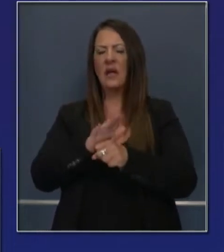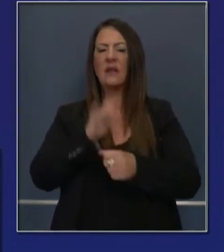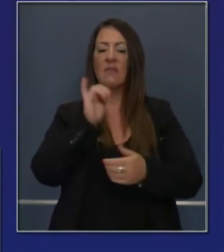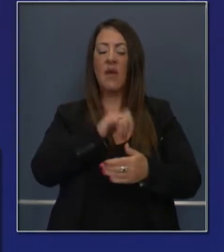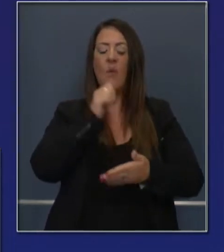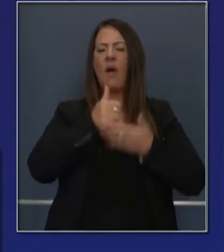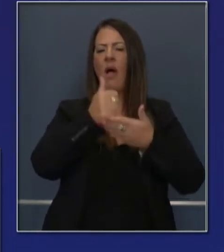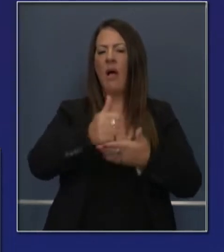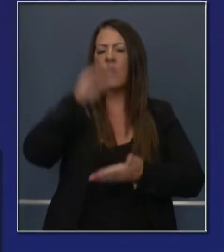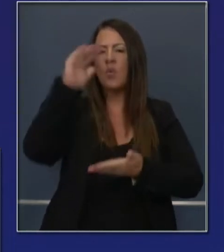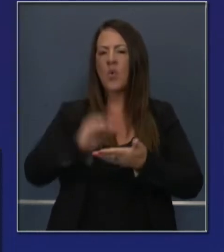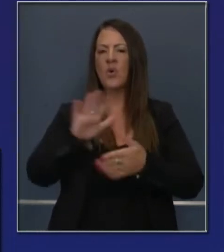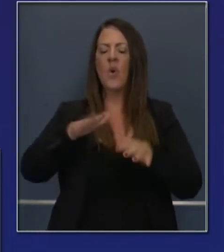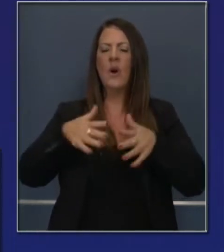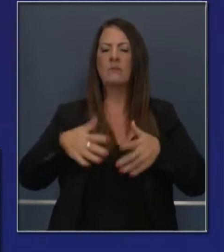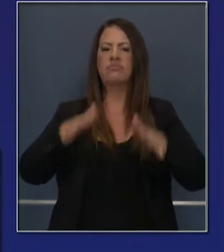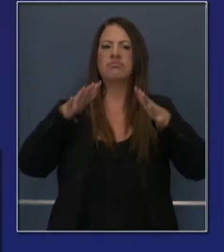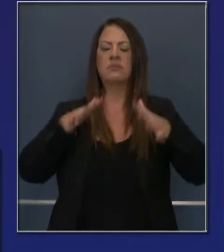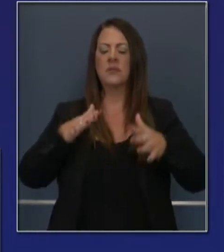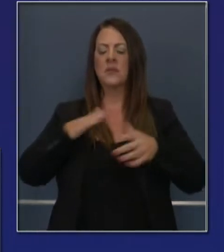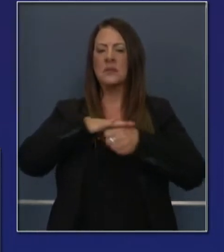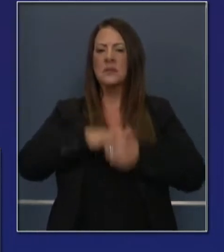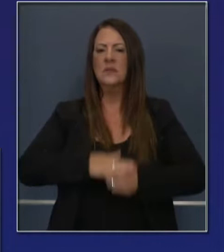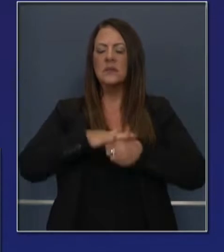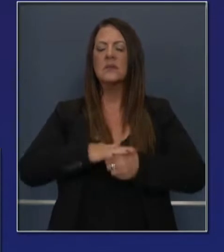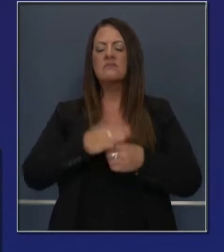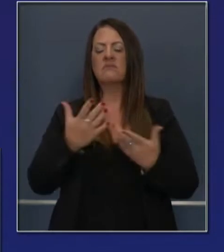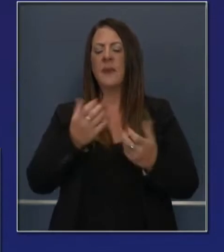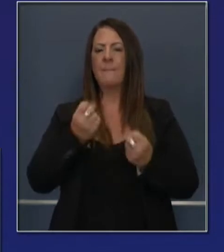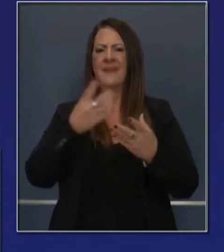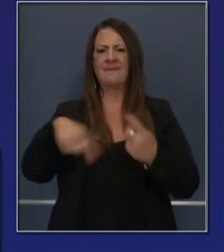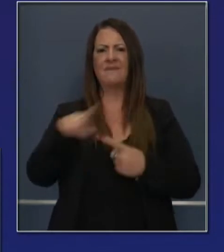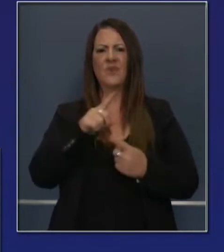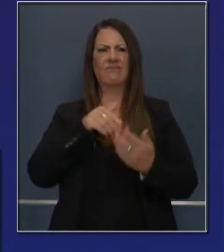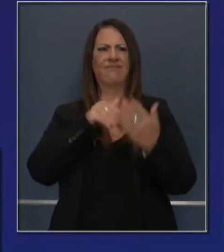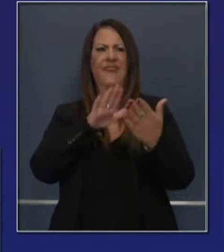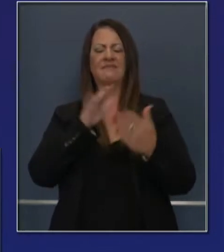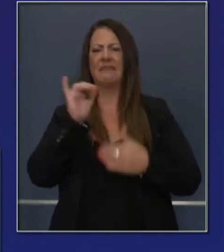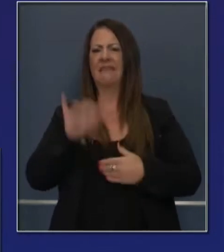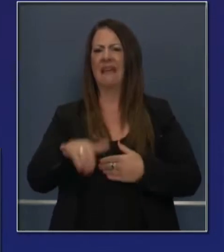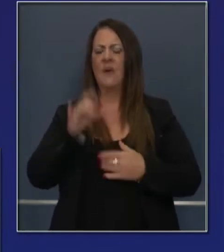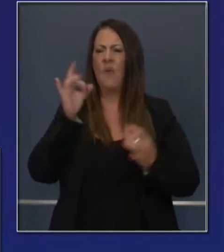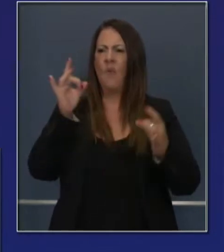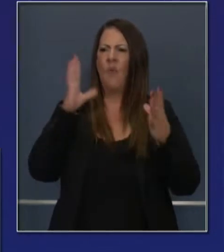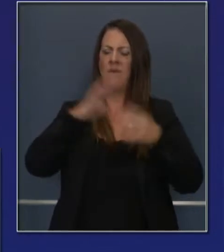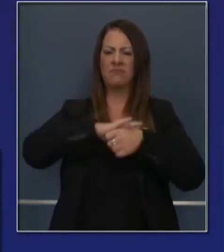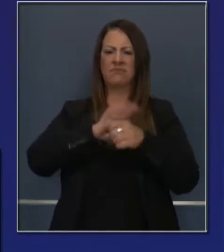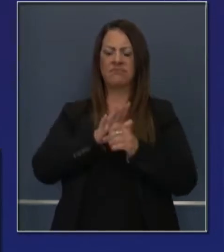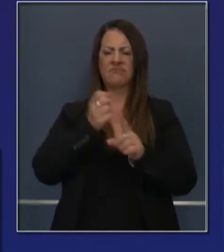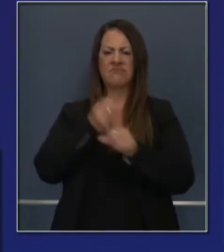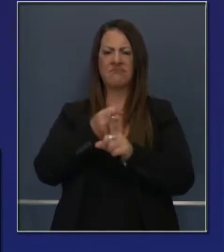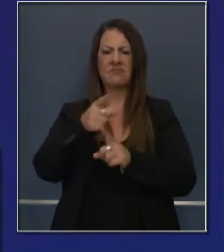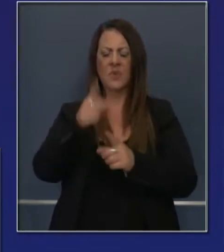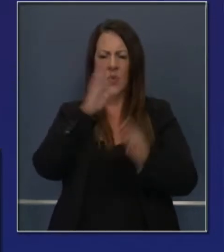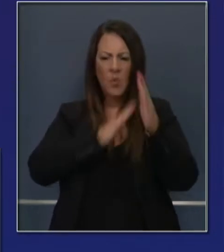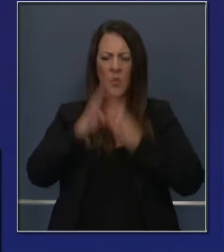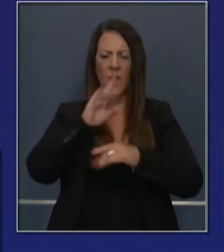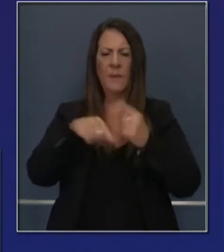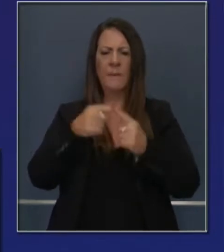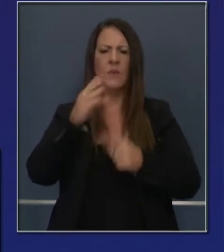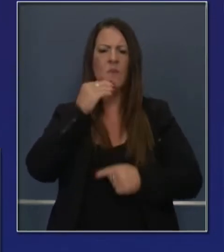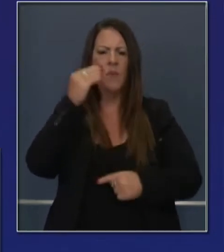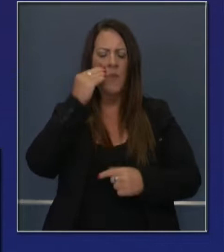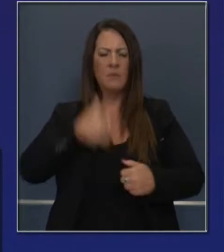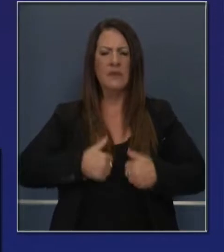renters and homeowners are facing, struggling clearly with this pandemic. And so we've been working very